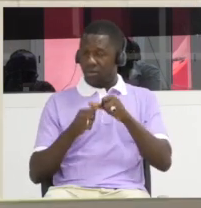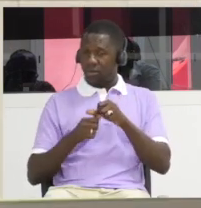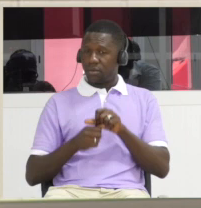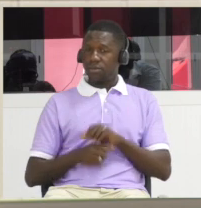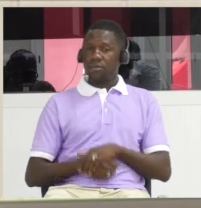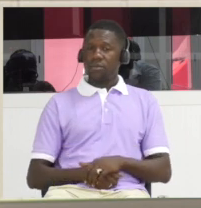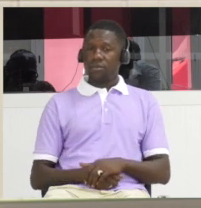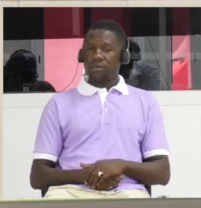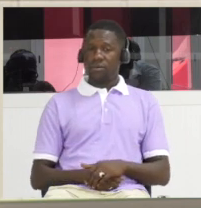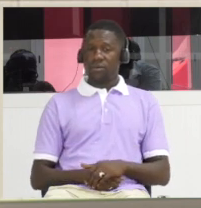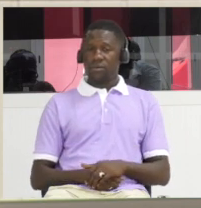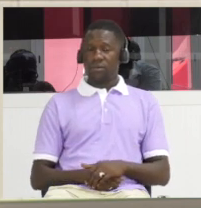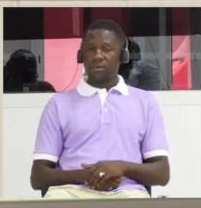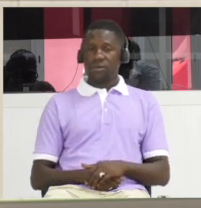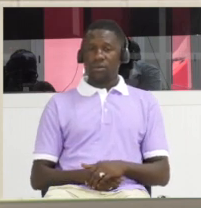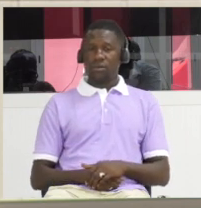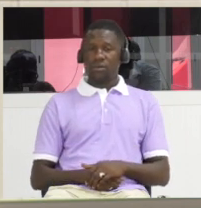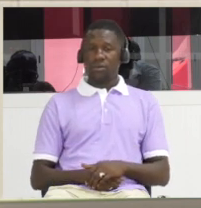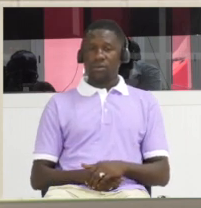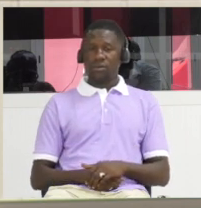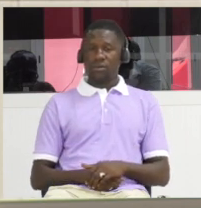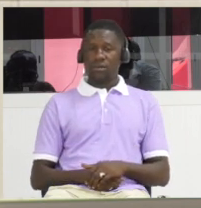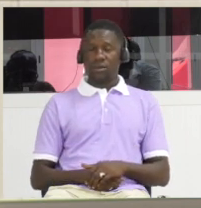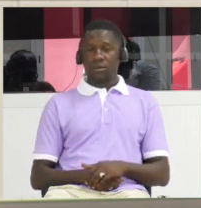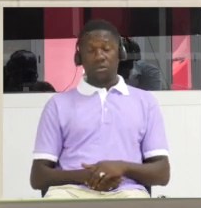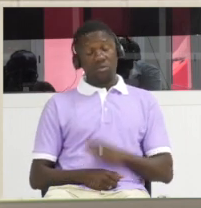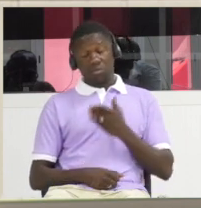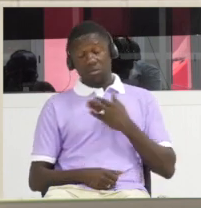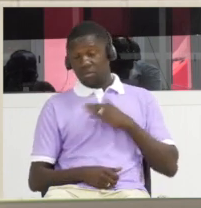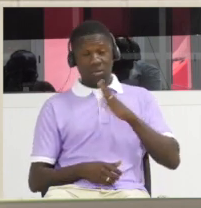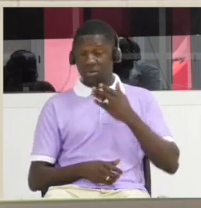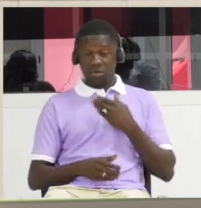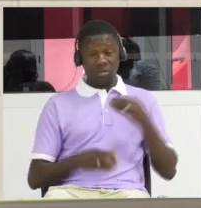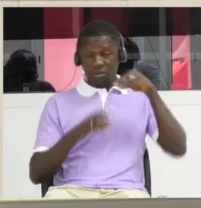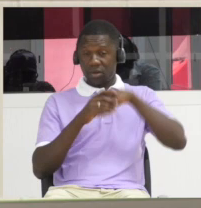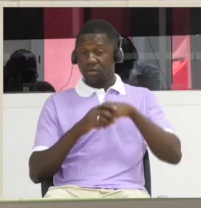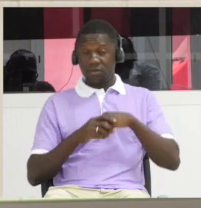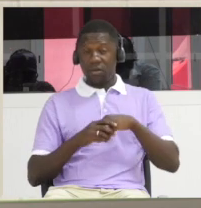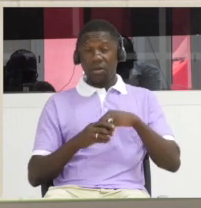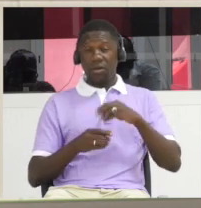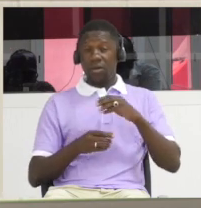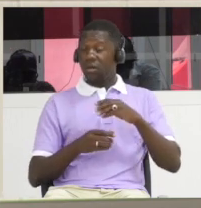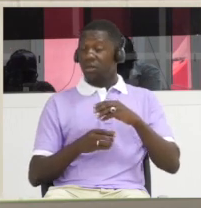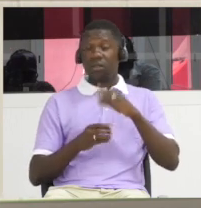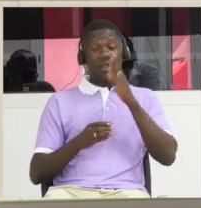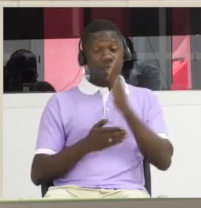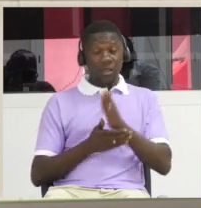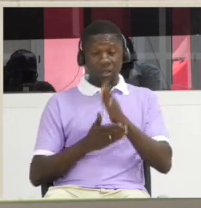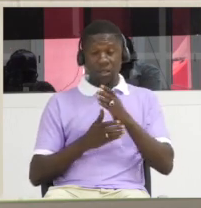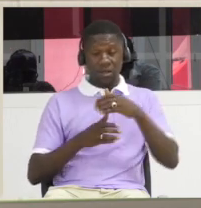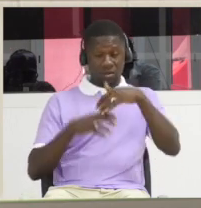Well, maybe not part of the original instigators, but, you know, they just... They adopted it as their